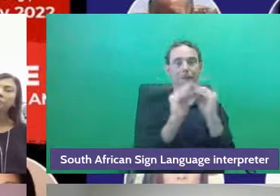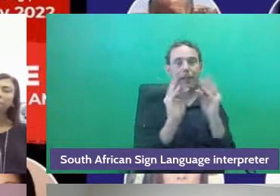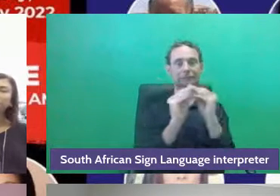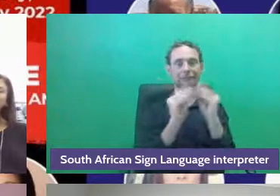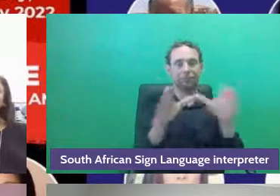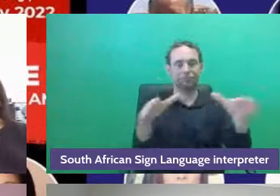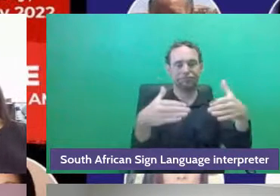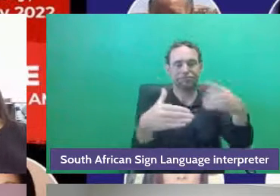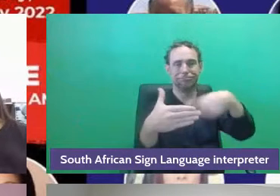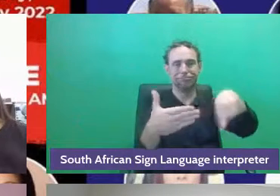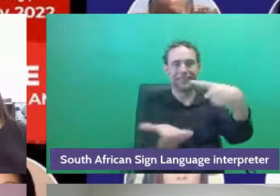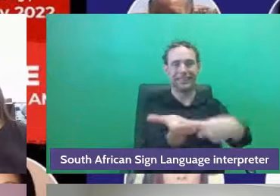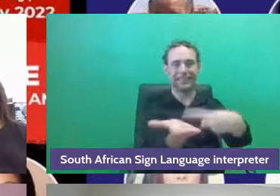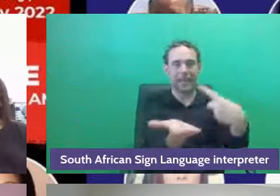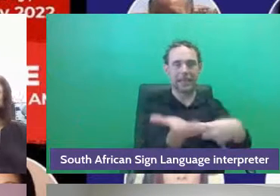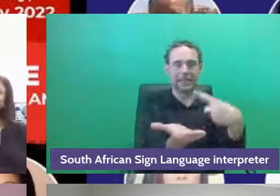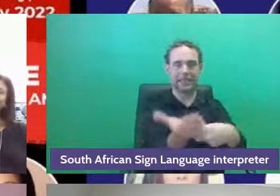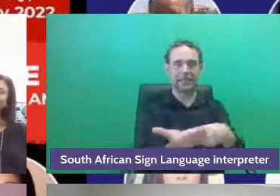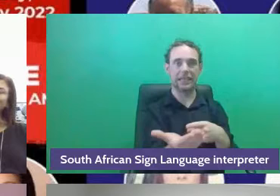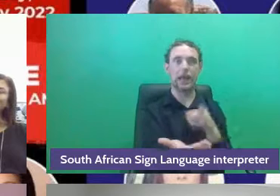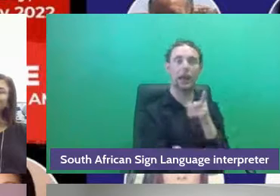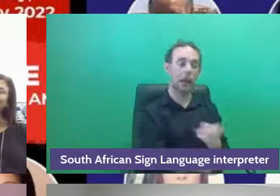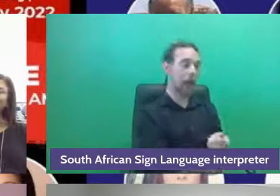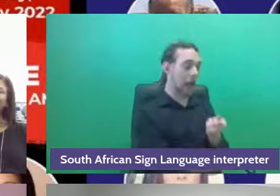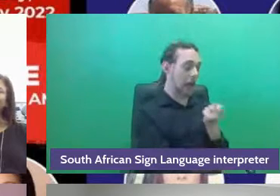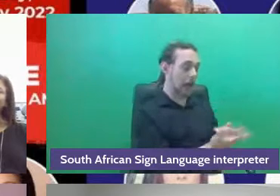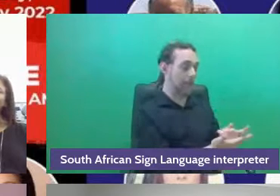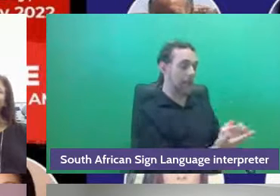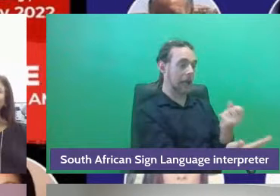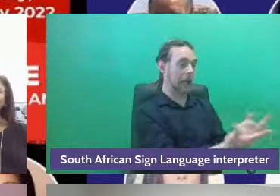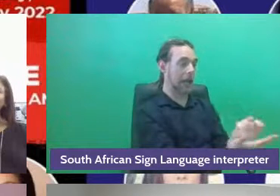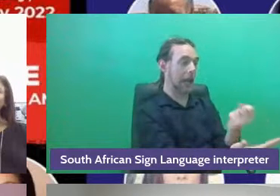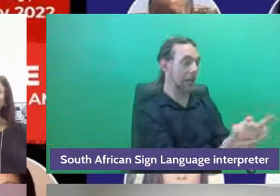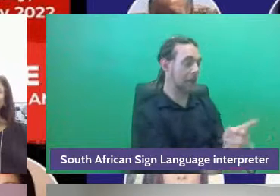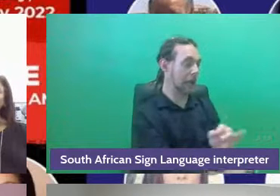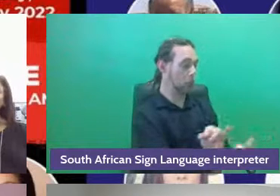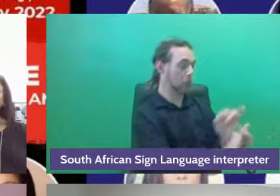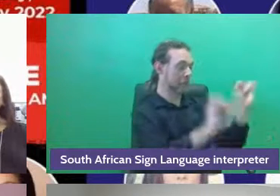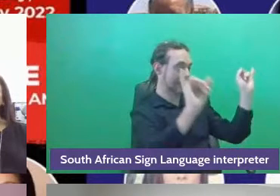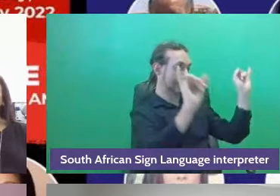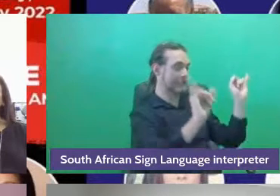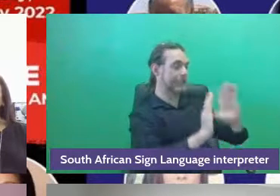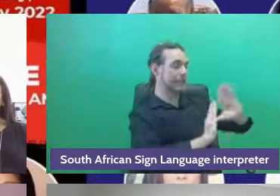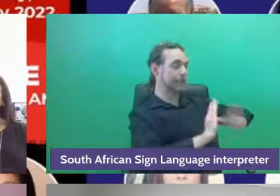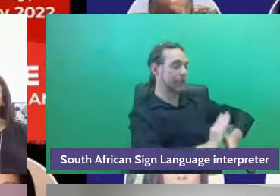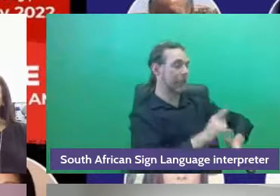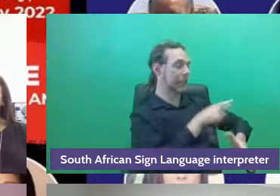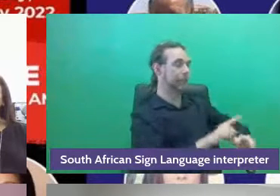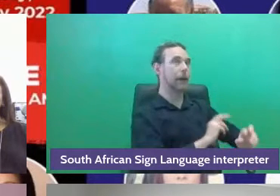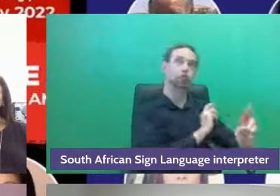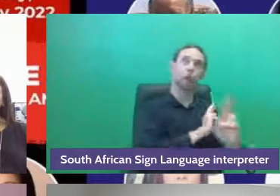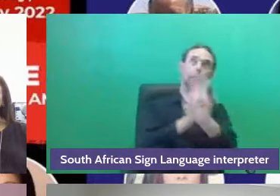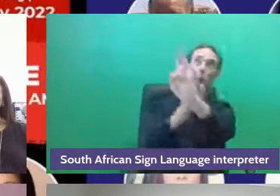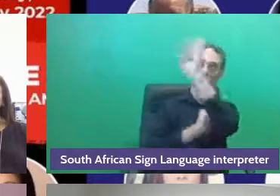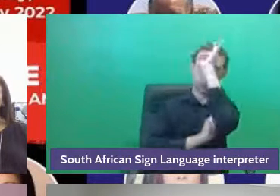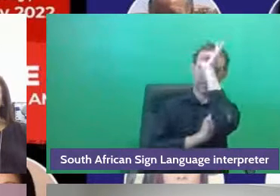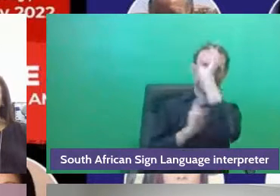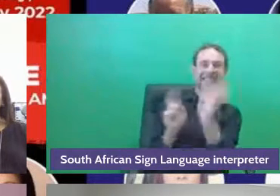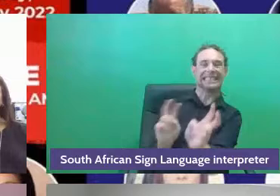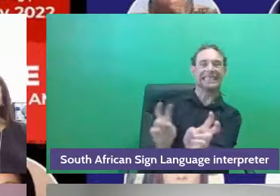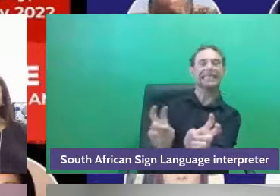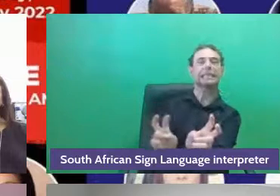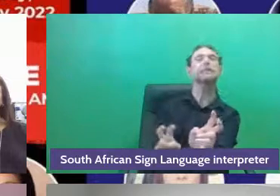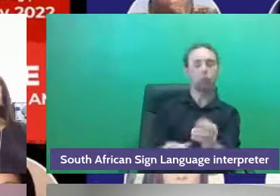that is the reporting of cases is a huge problem with persons with disability, but it's a huge problem generally across all sectors